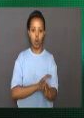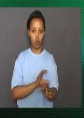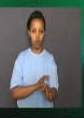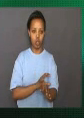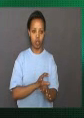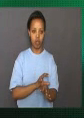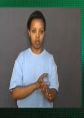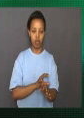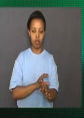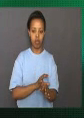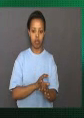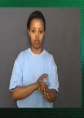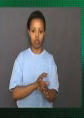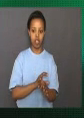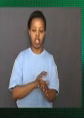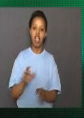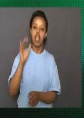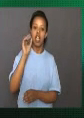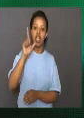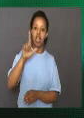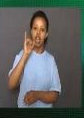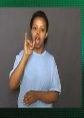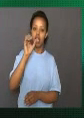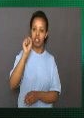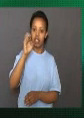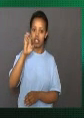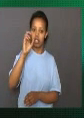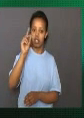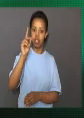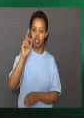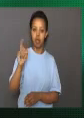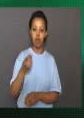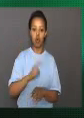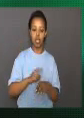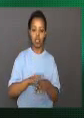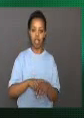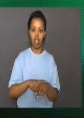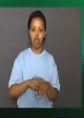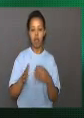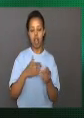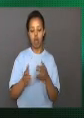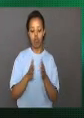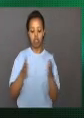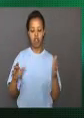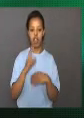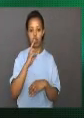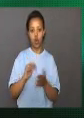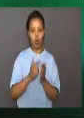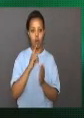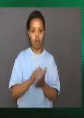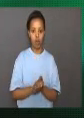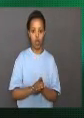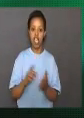are lysed, it means they are split open. Finally, the